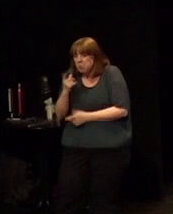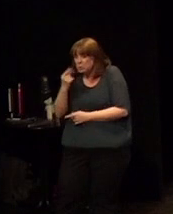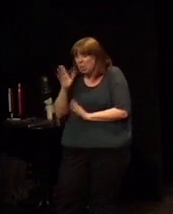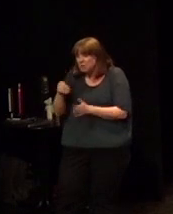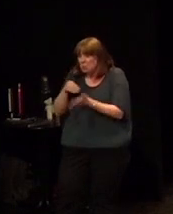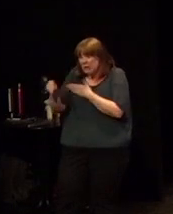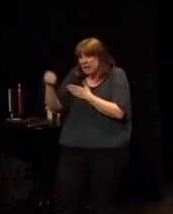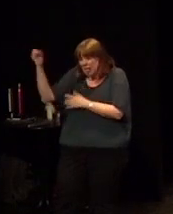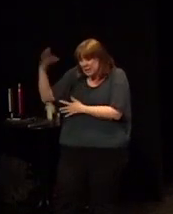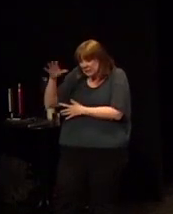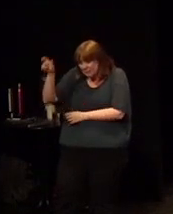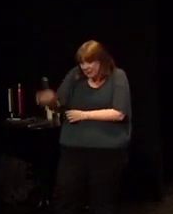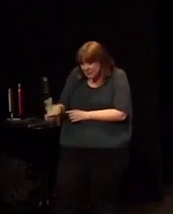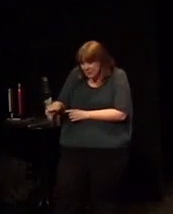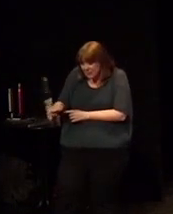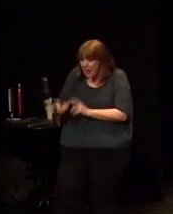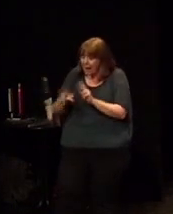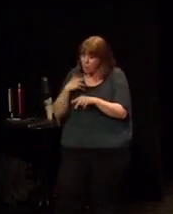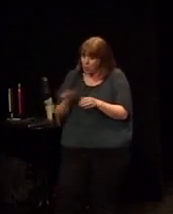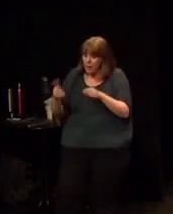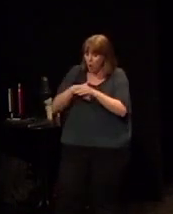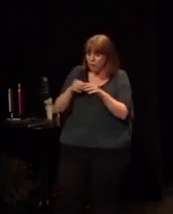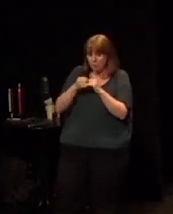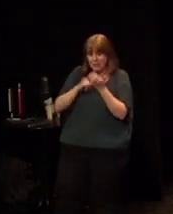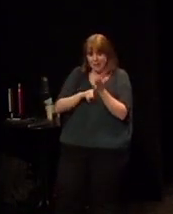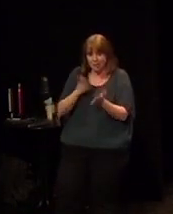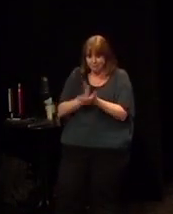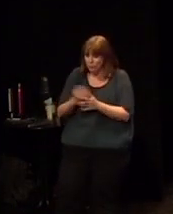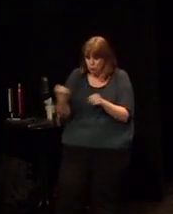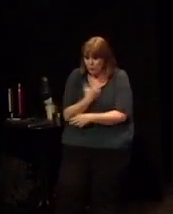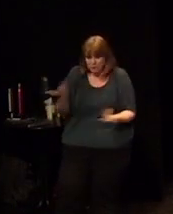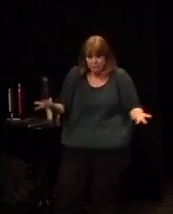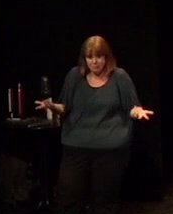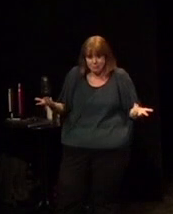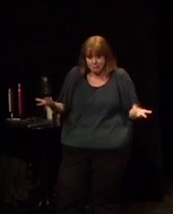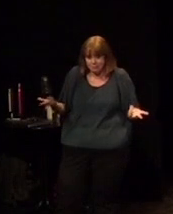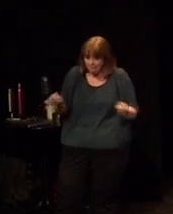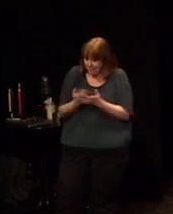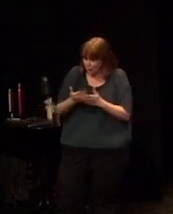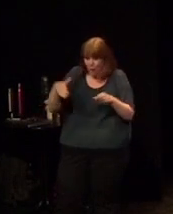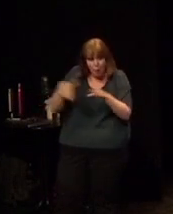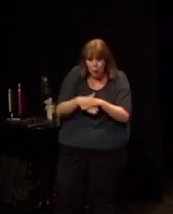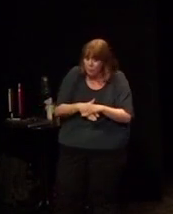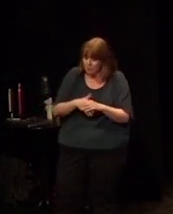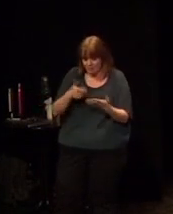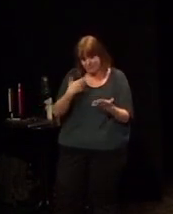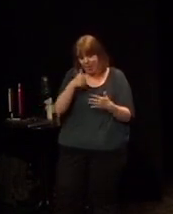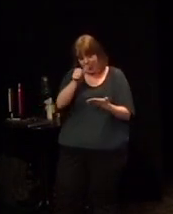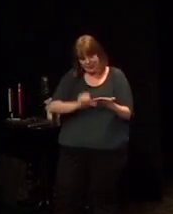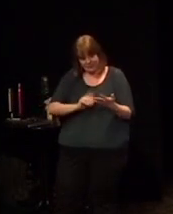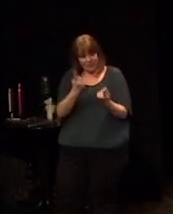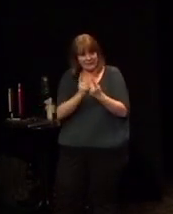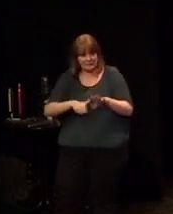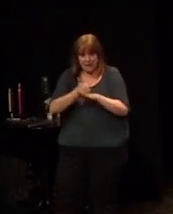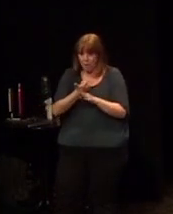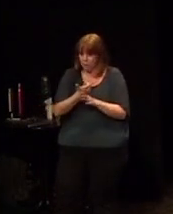possible. If you want to include BSL, just do it. Include it in your whole list of things that you're going to have in your